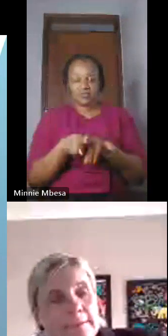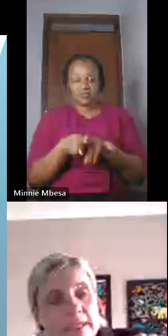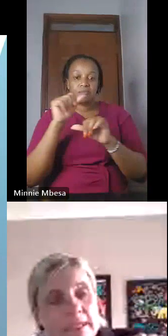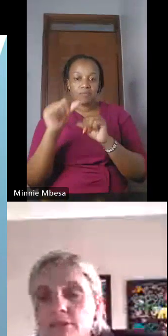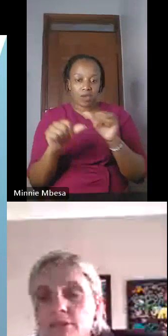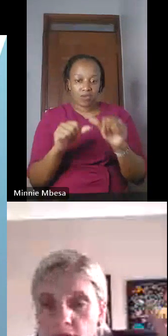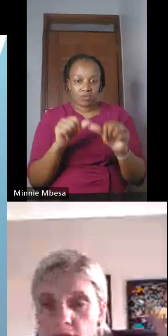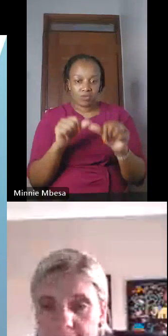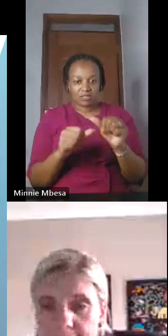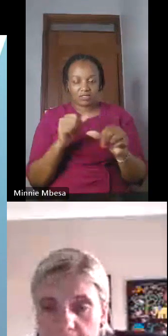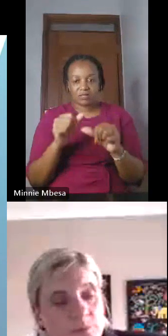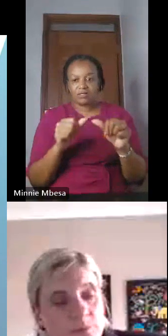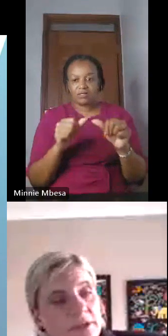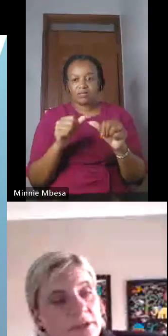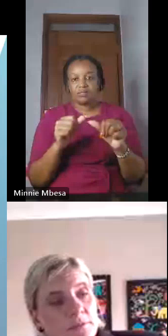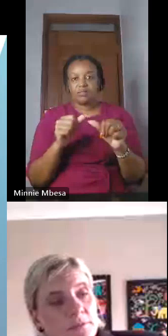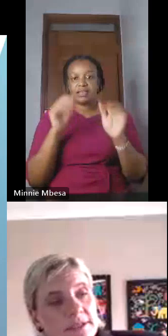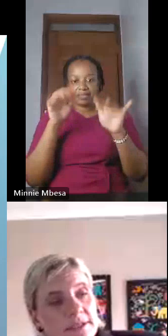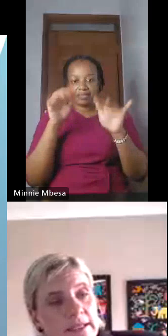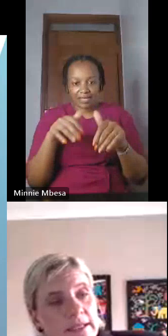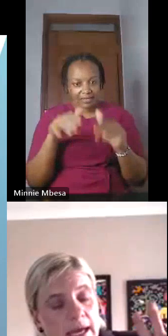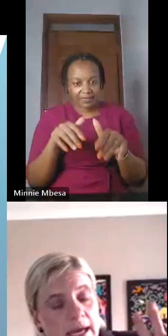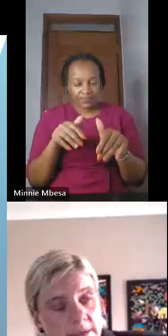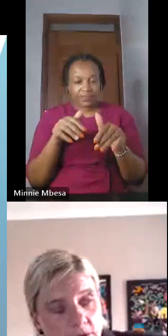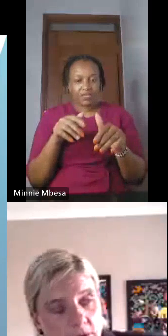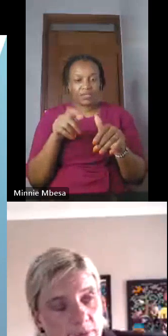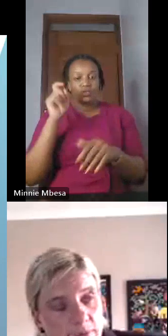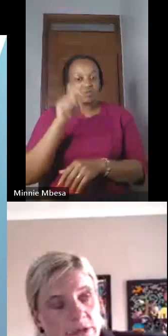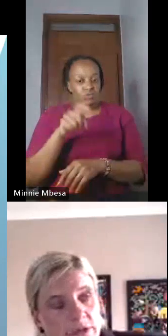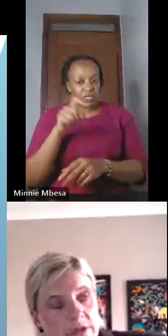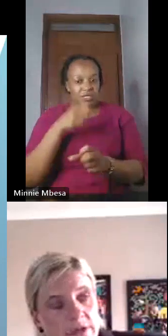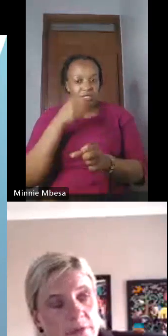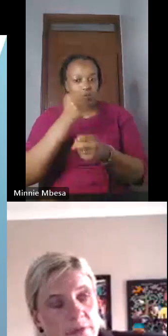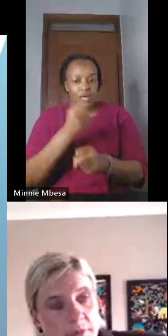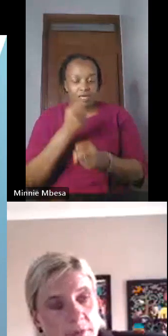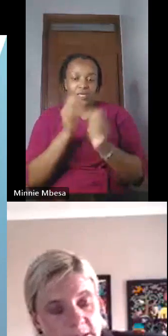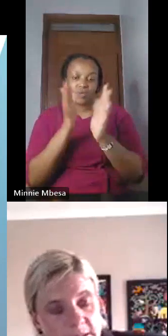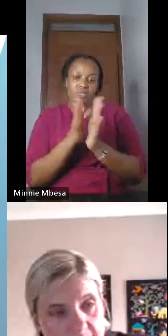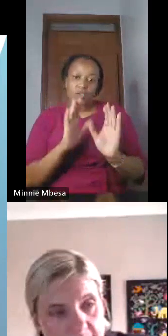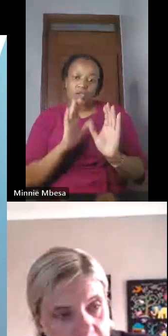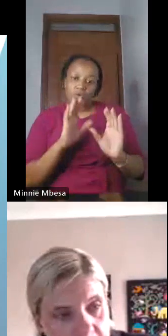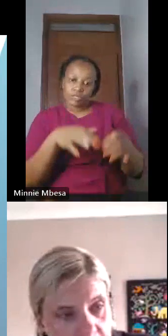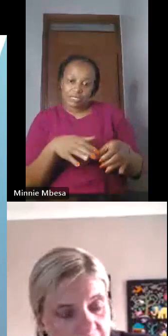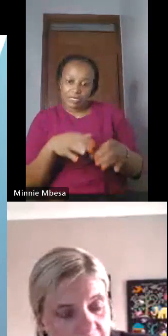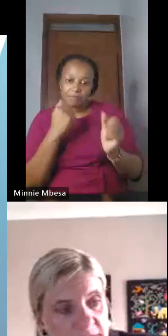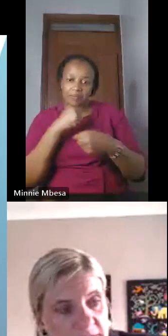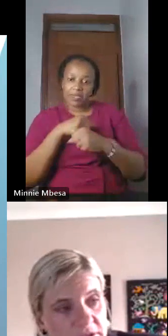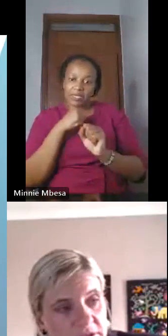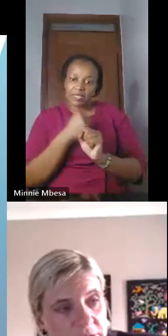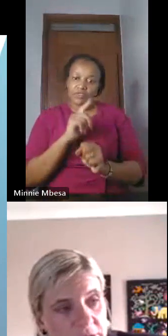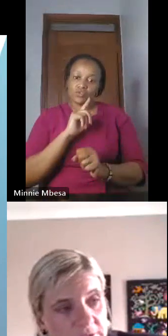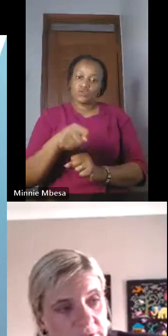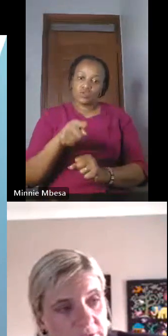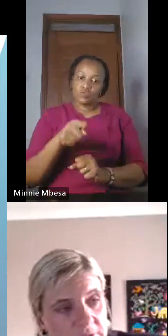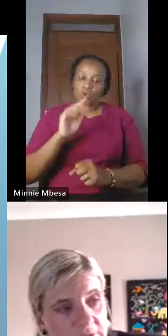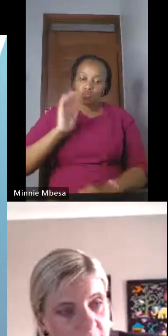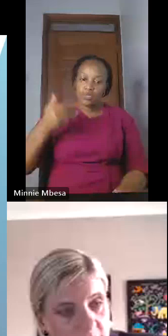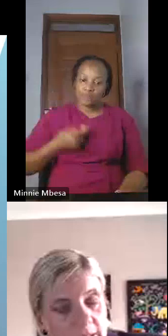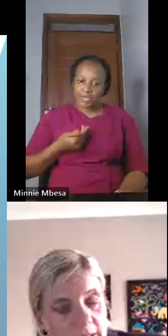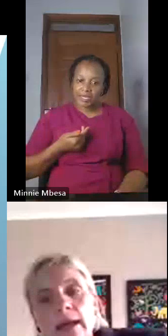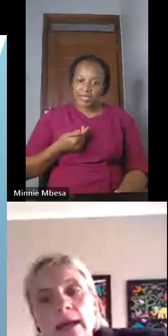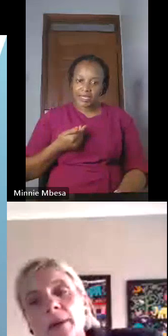driven. Yes, you do interact with the community, and making sure that women participate in government sponsored programs